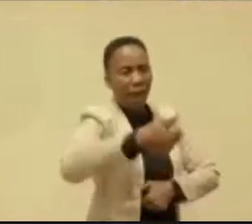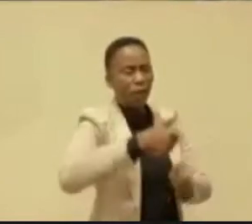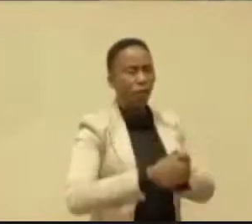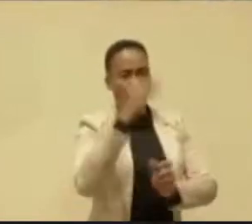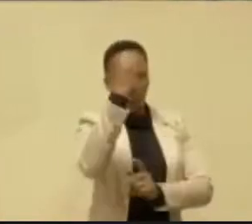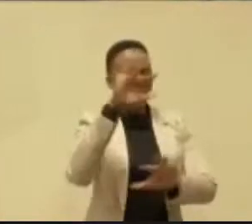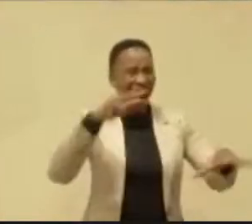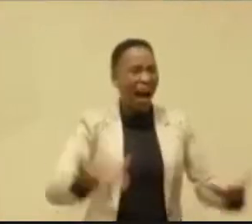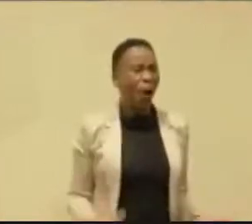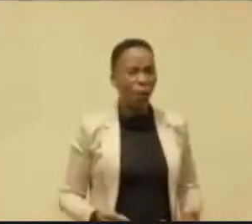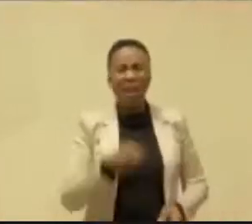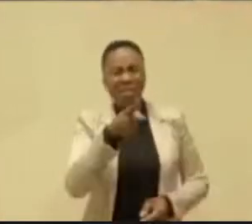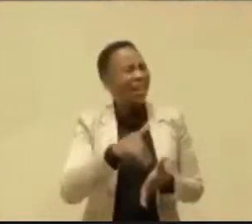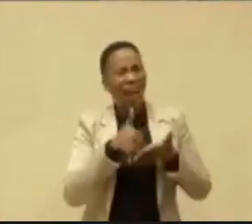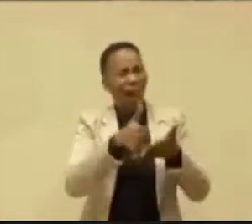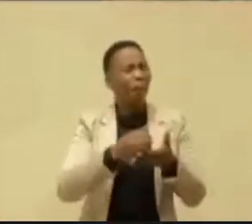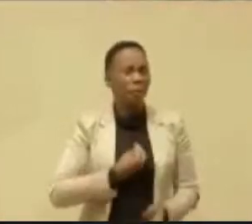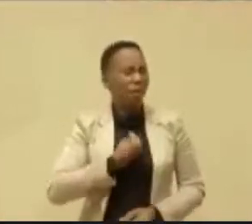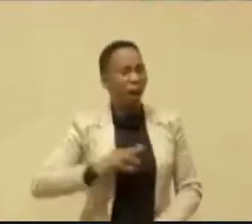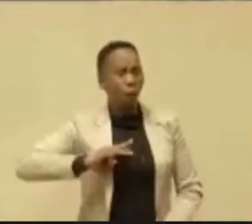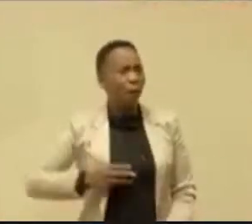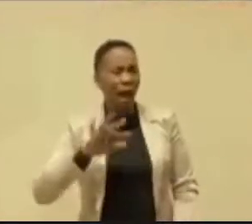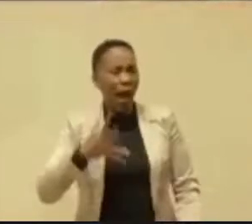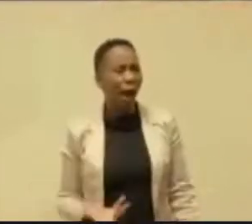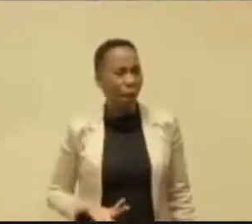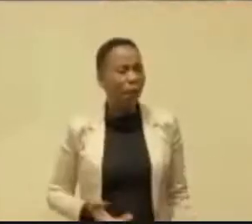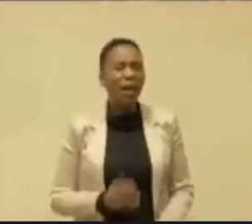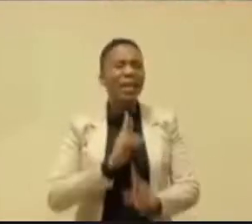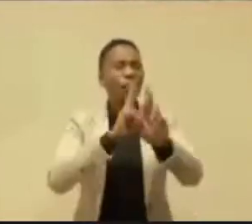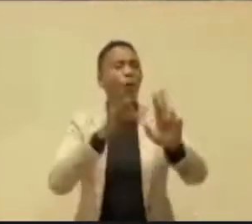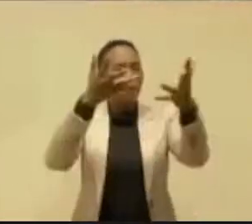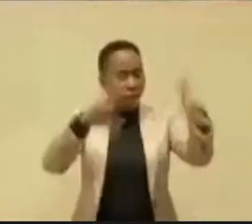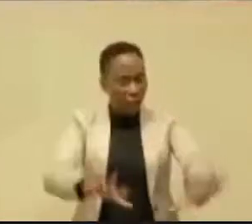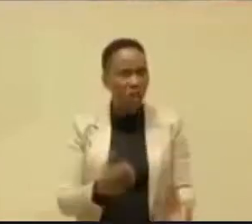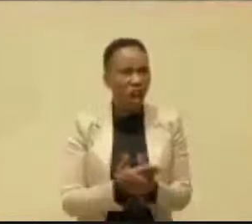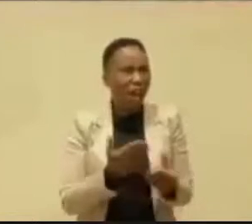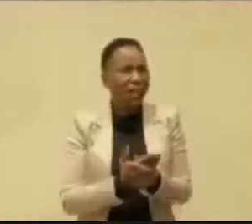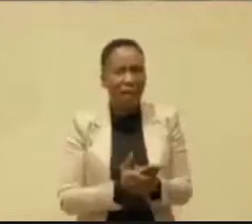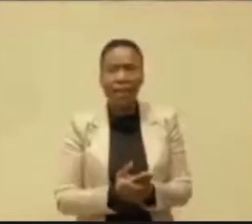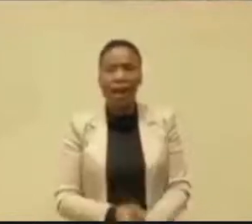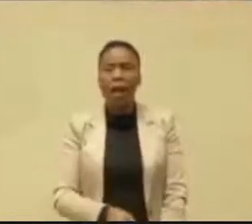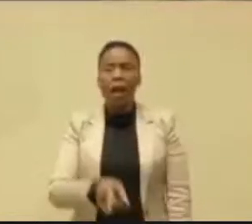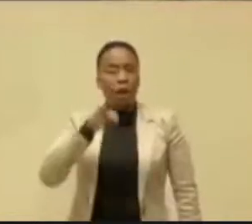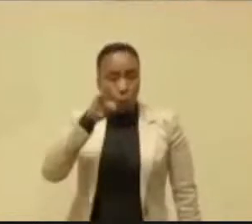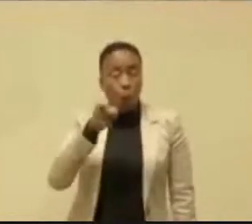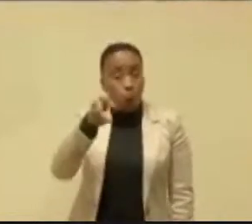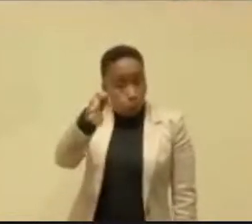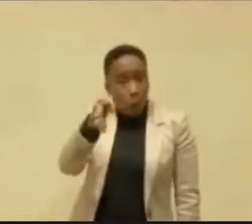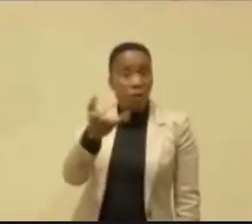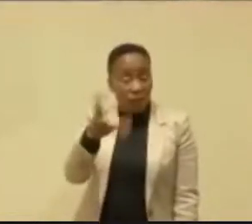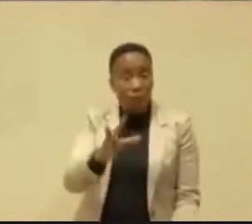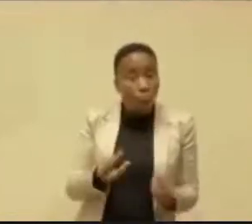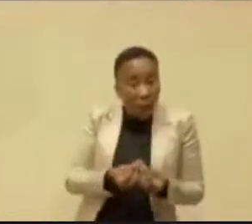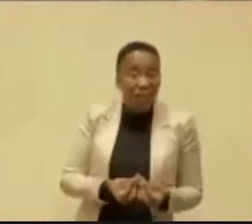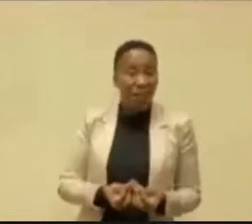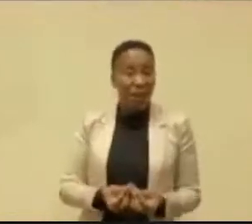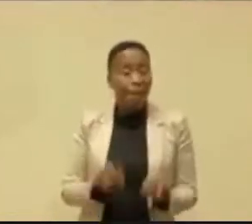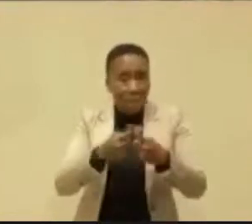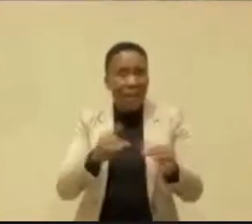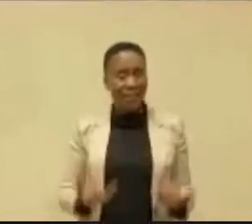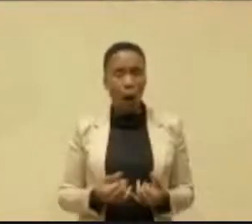do you dare tell a young woman who has reported a case and you went there with